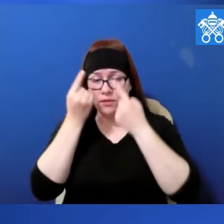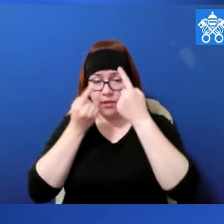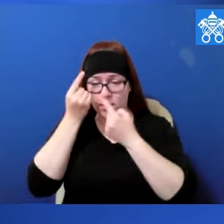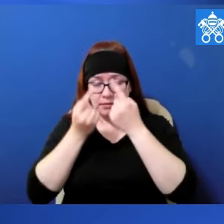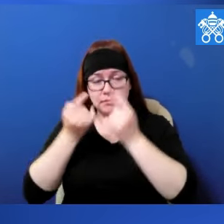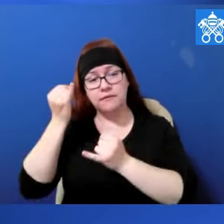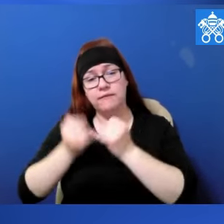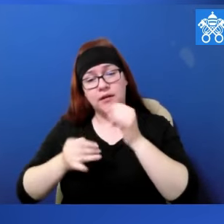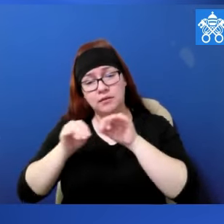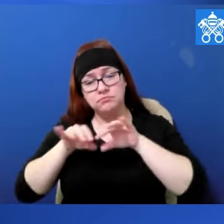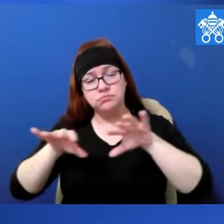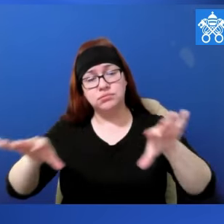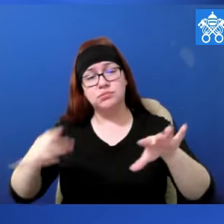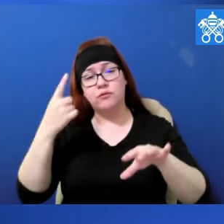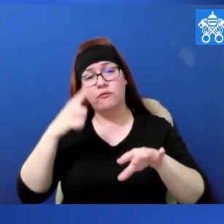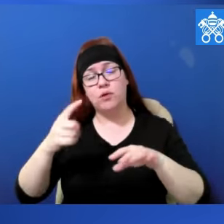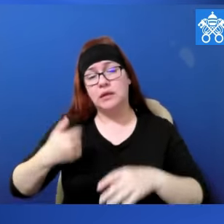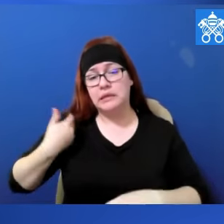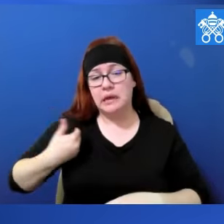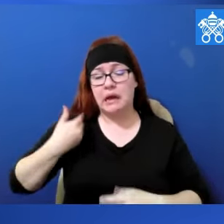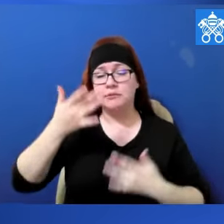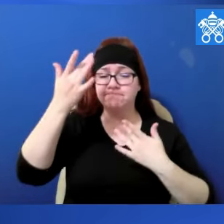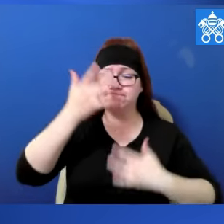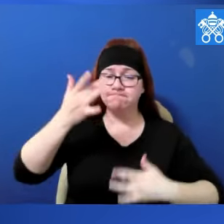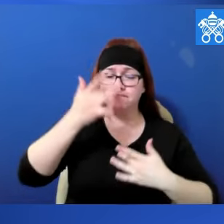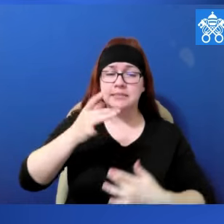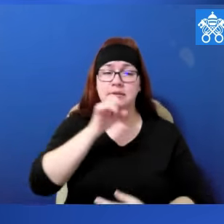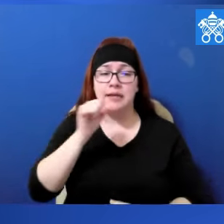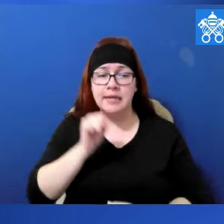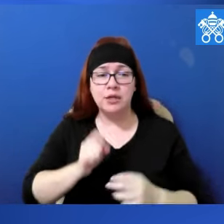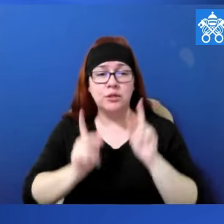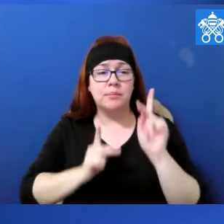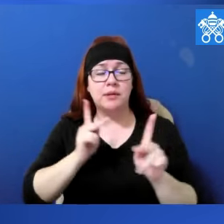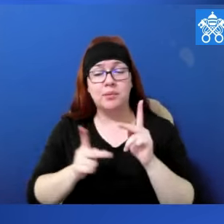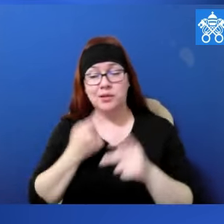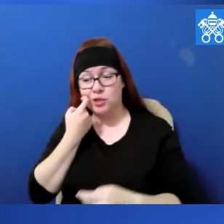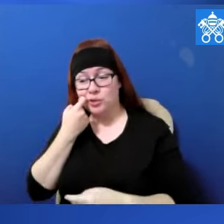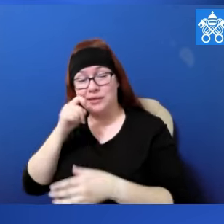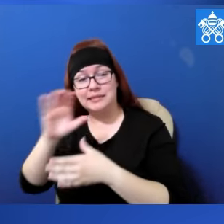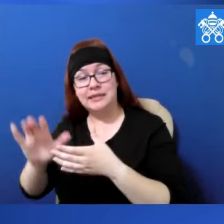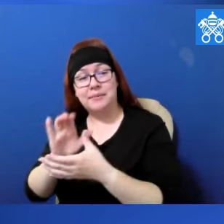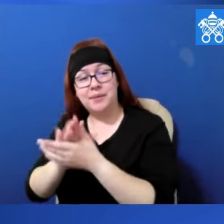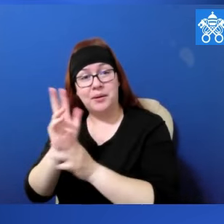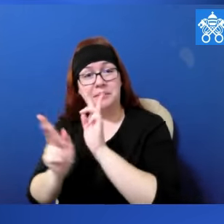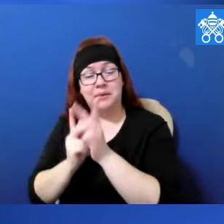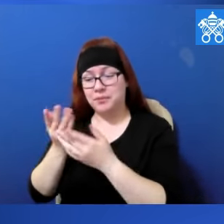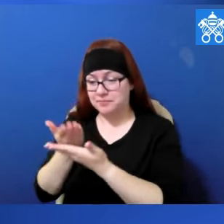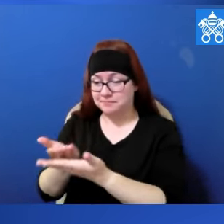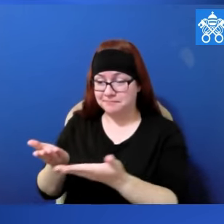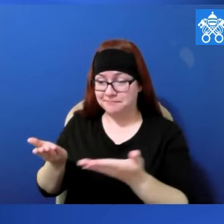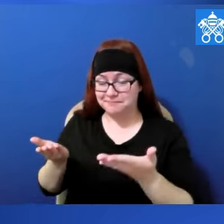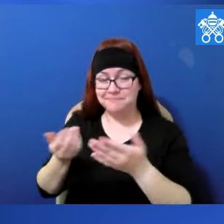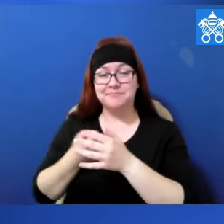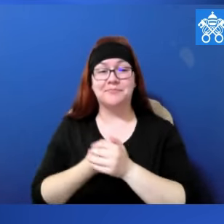My thoughts finally go out to the young, the sick, the elderly, and the newlyweds, these who are here.